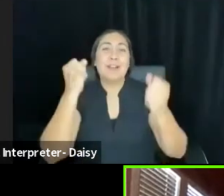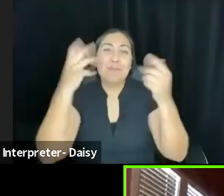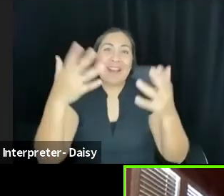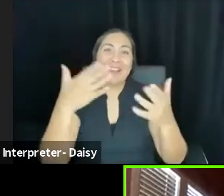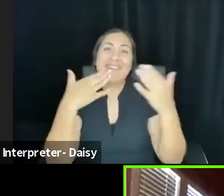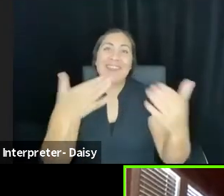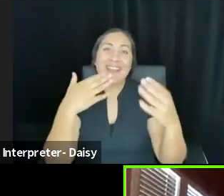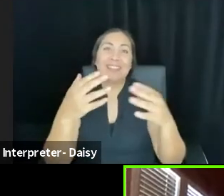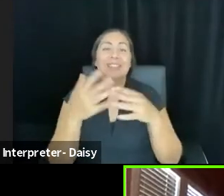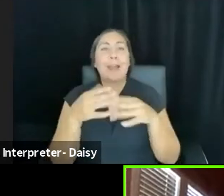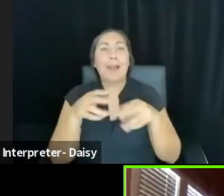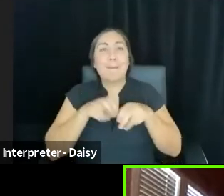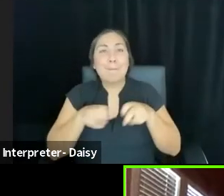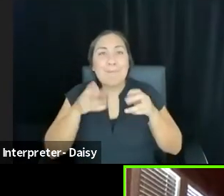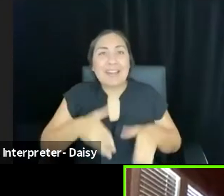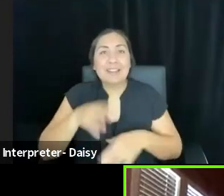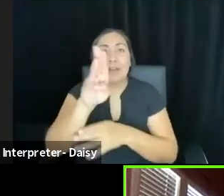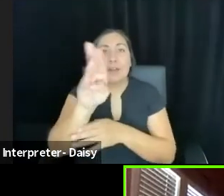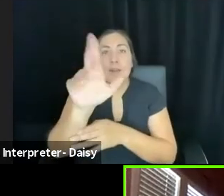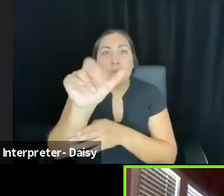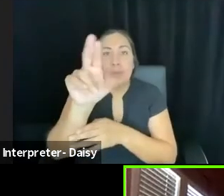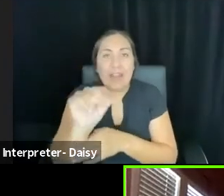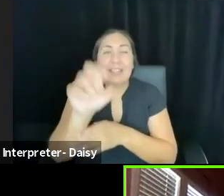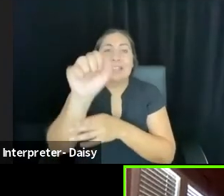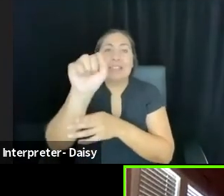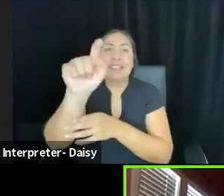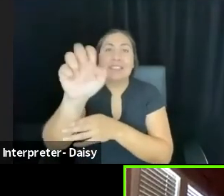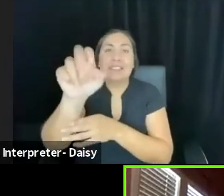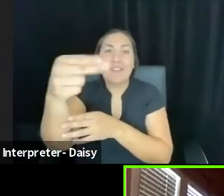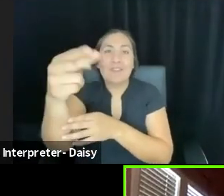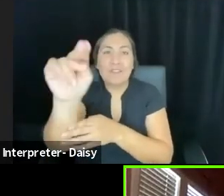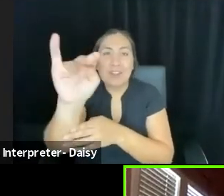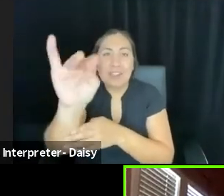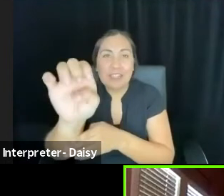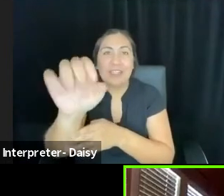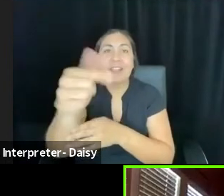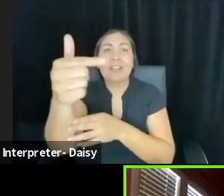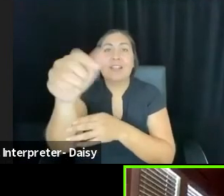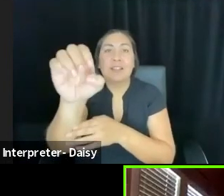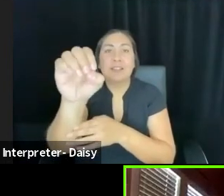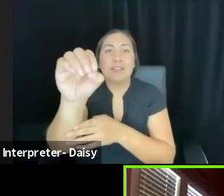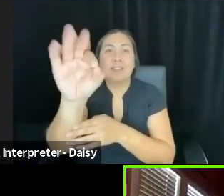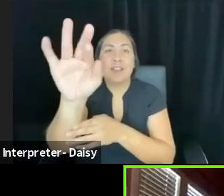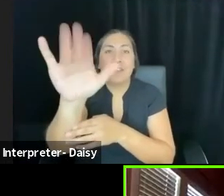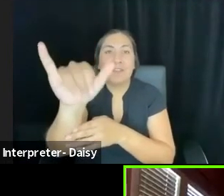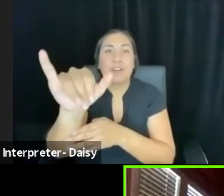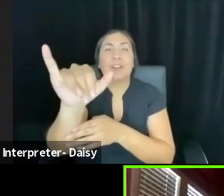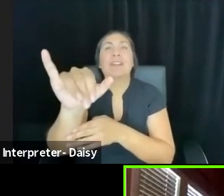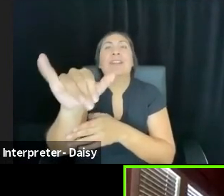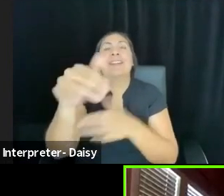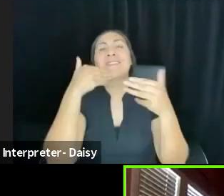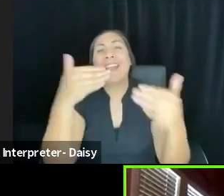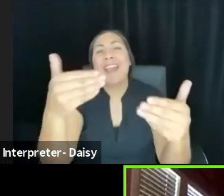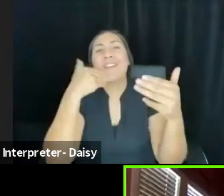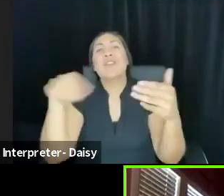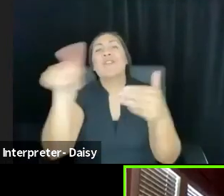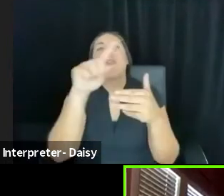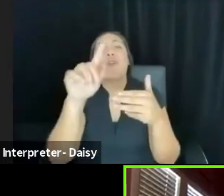to Bryan Joseph Lee, Stephanie Ibarra, Lori Woolery, and Jeffrey Jackson Scott. And thank you for spending time with us